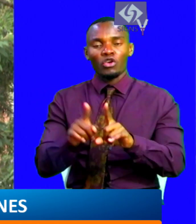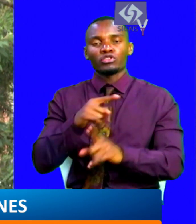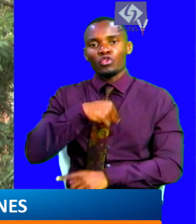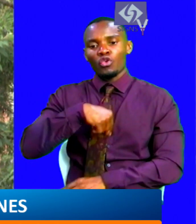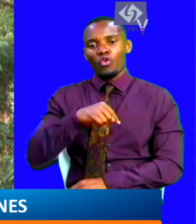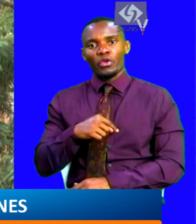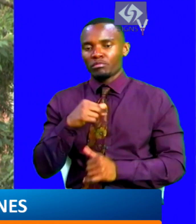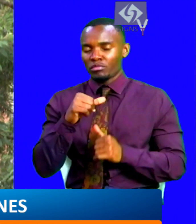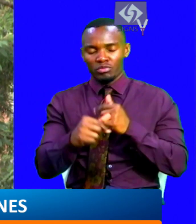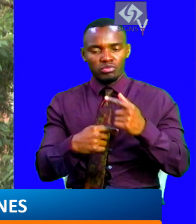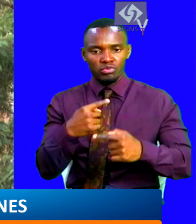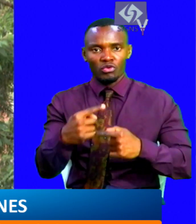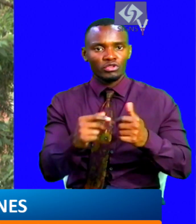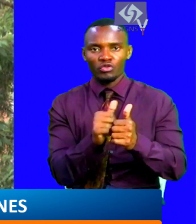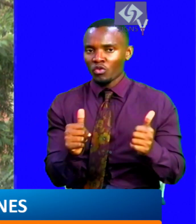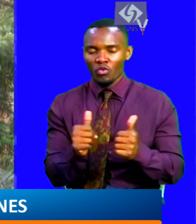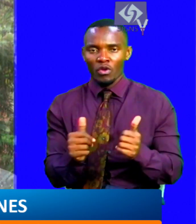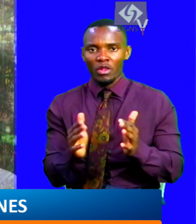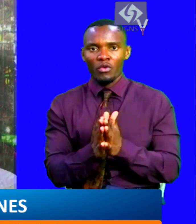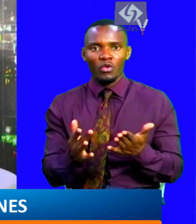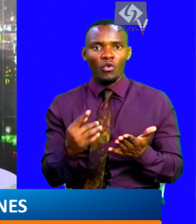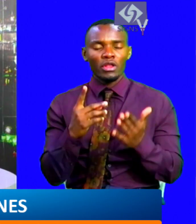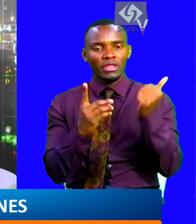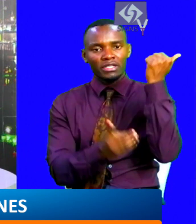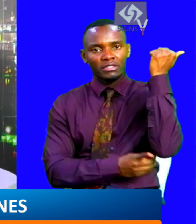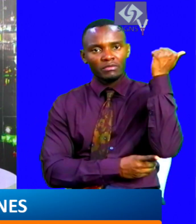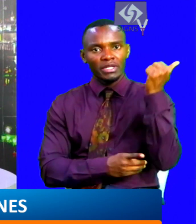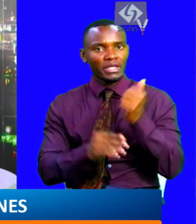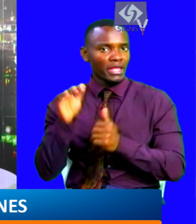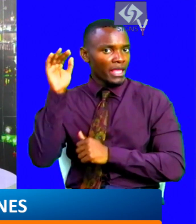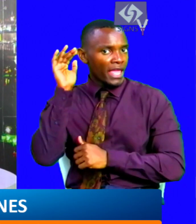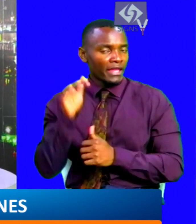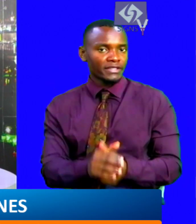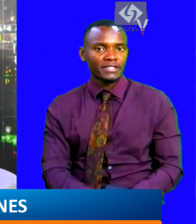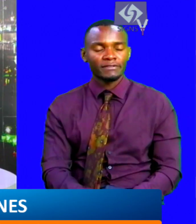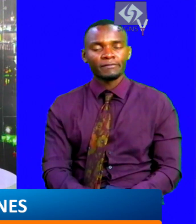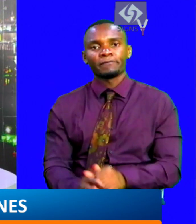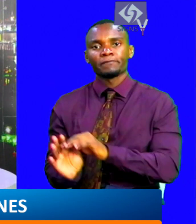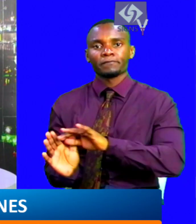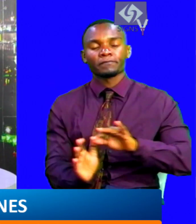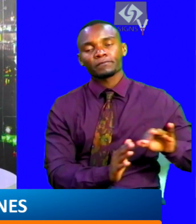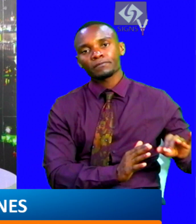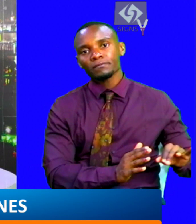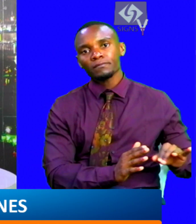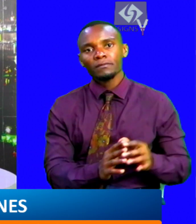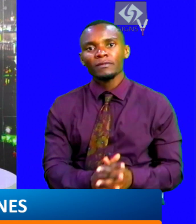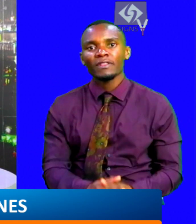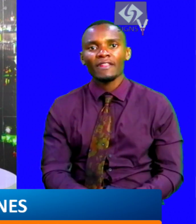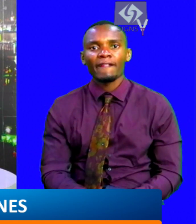sent advocates. The rest, other members who are expected to be here, sent advocates,